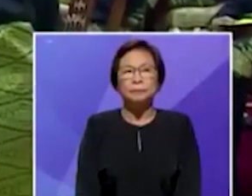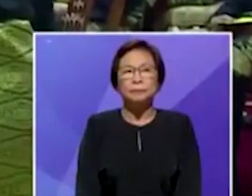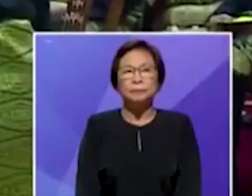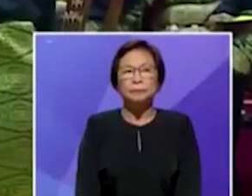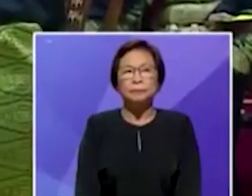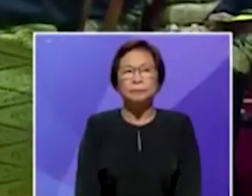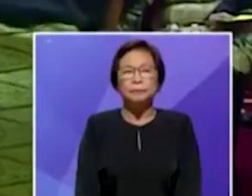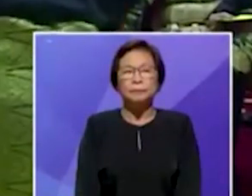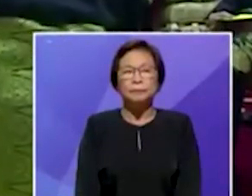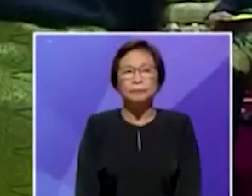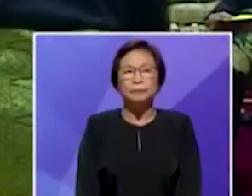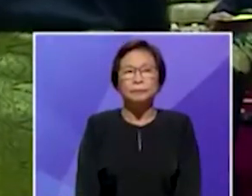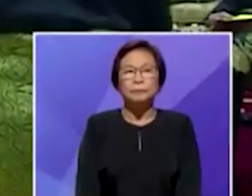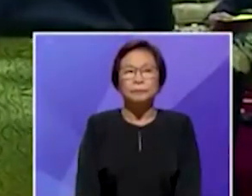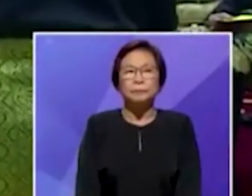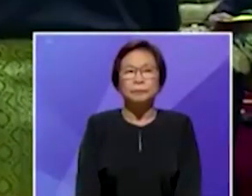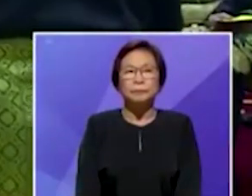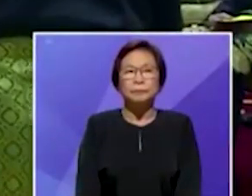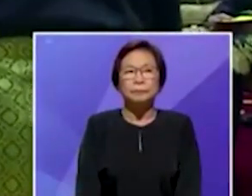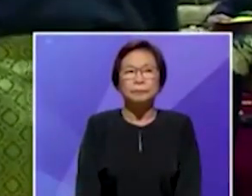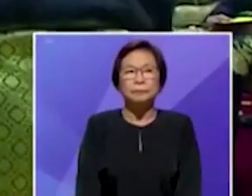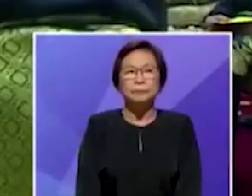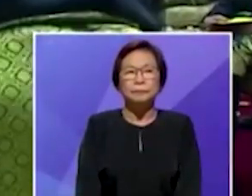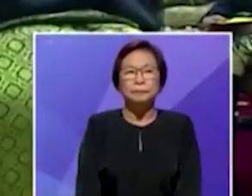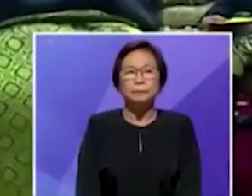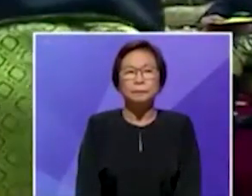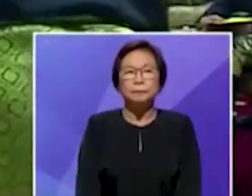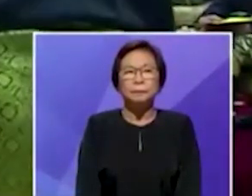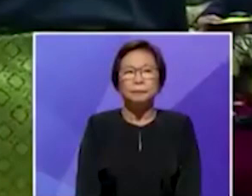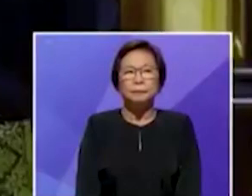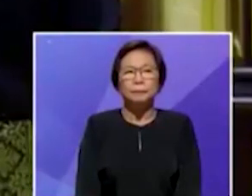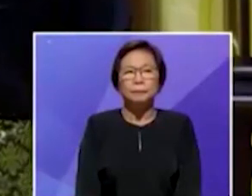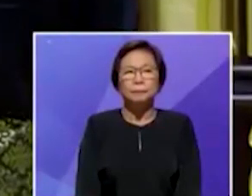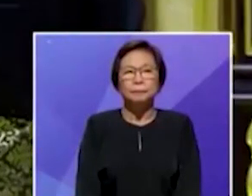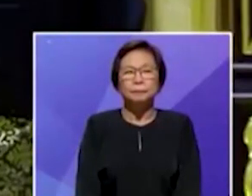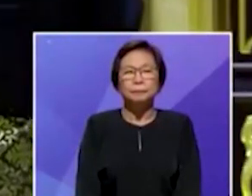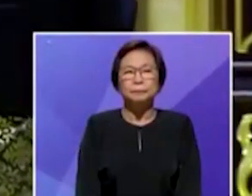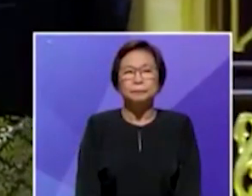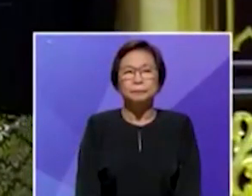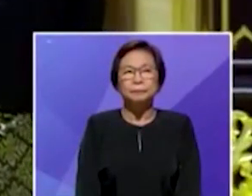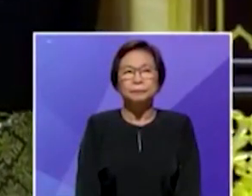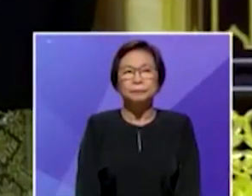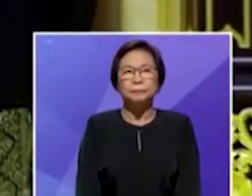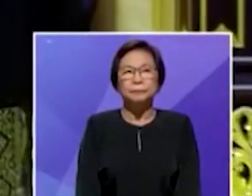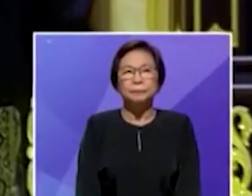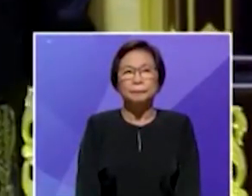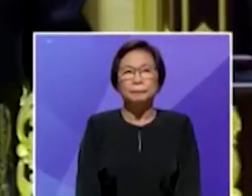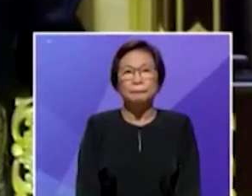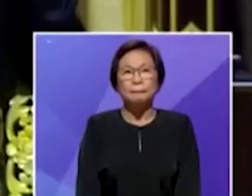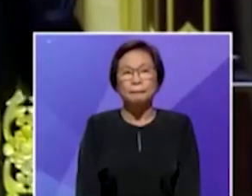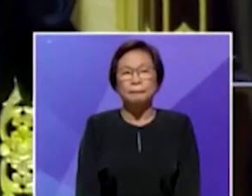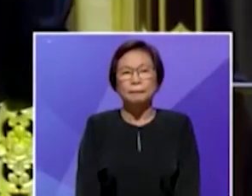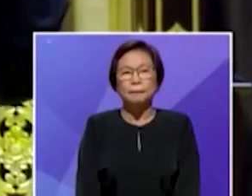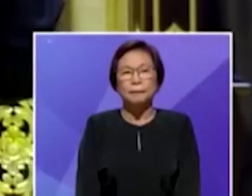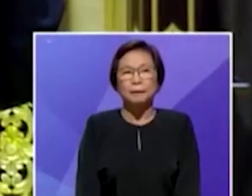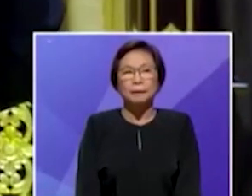restores the role to a party tainted by graft accusations after he secured a parliamentary majority from the same alliance that collapsed last week and